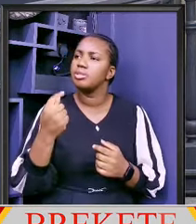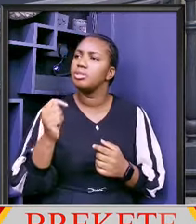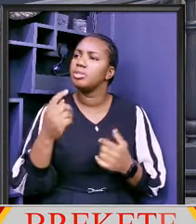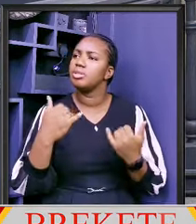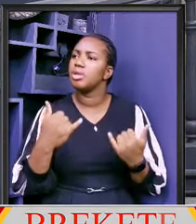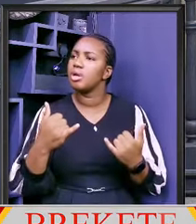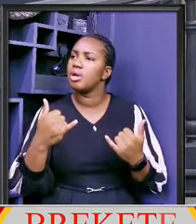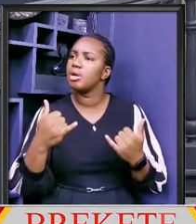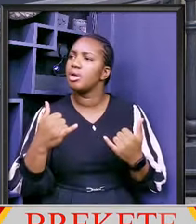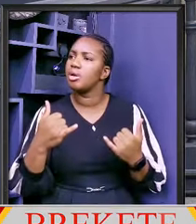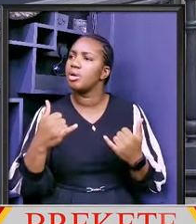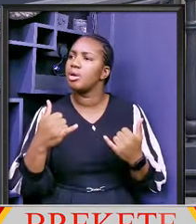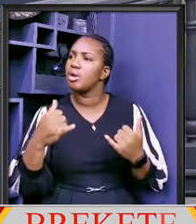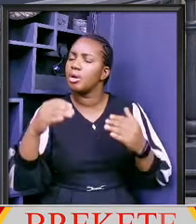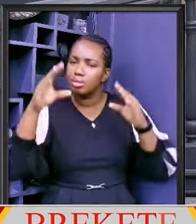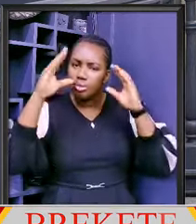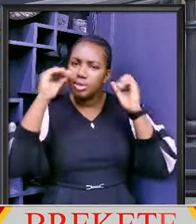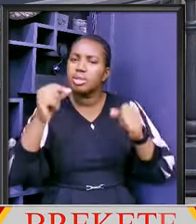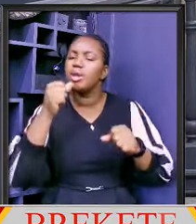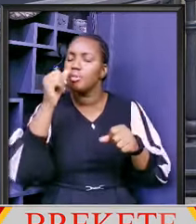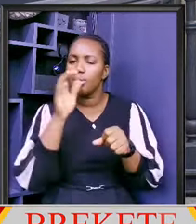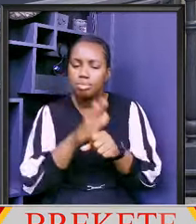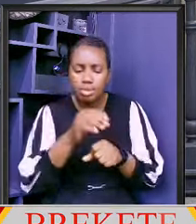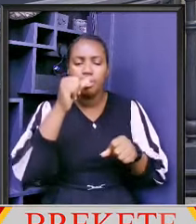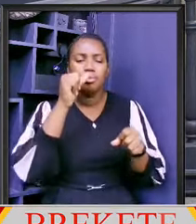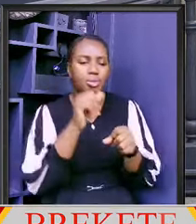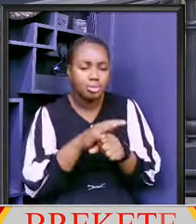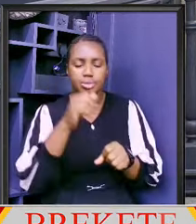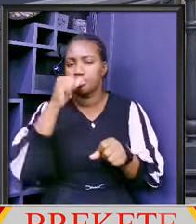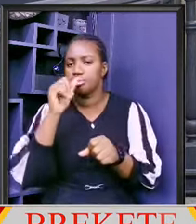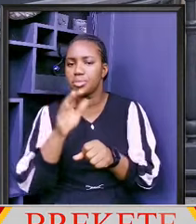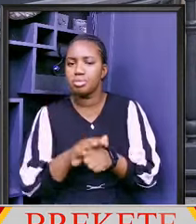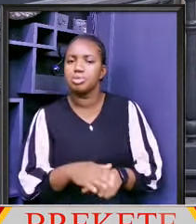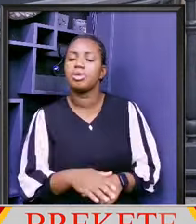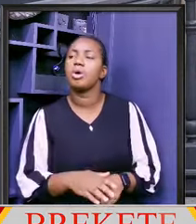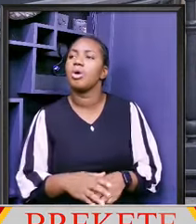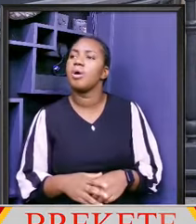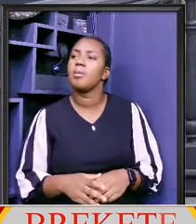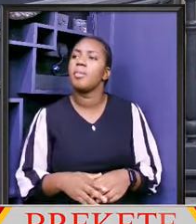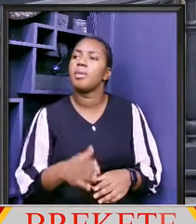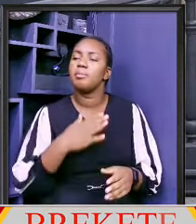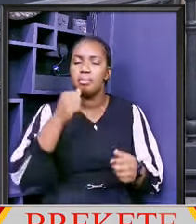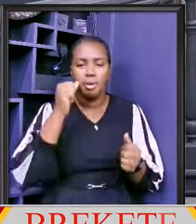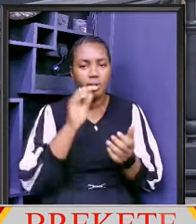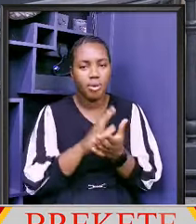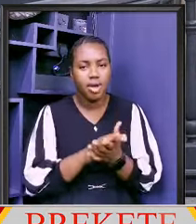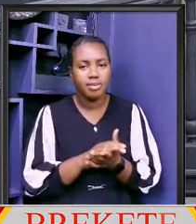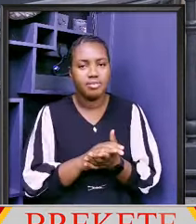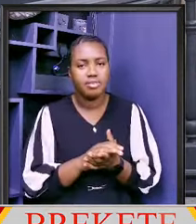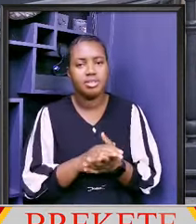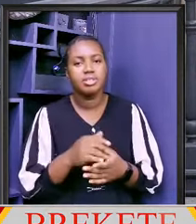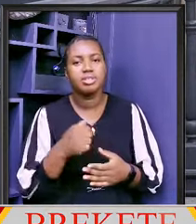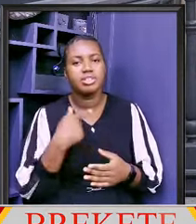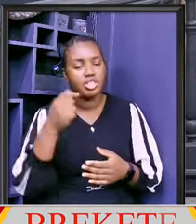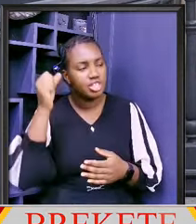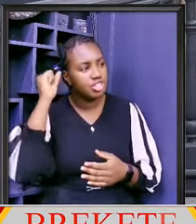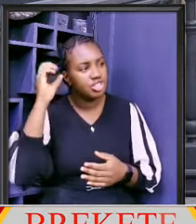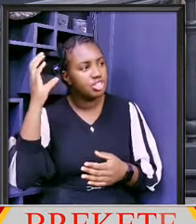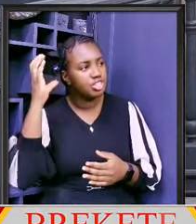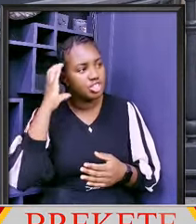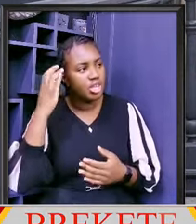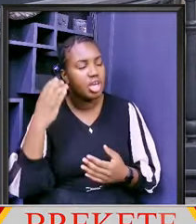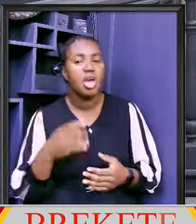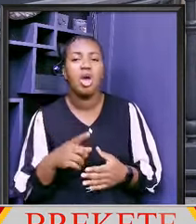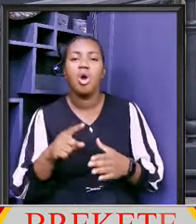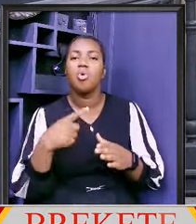anywhere. Go. My wife said, I had heard what he said. I said, yes. we work for, as you wanna go,